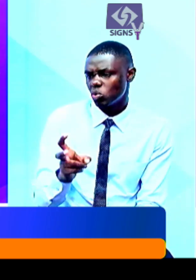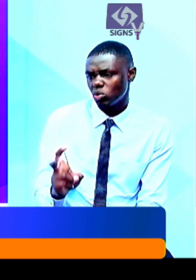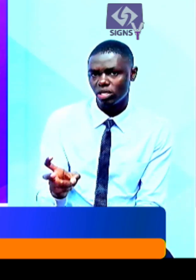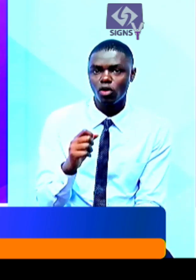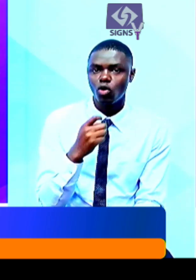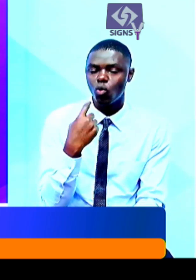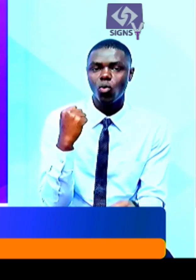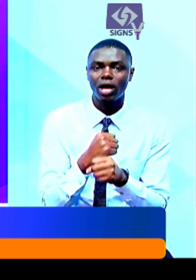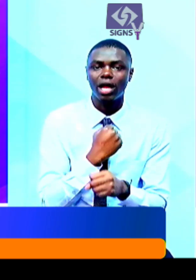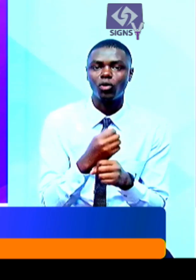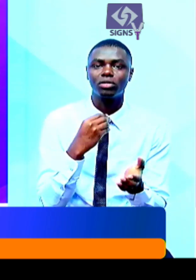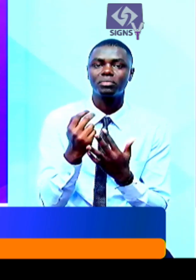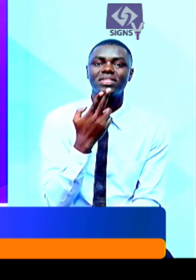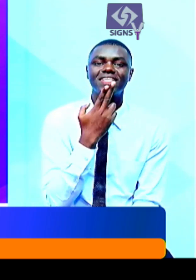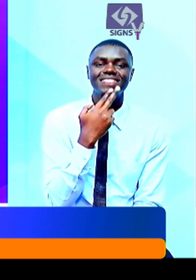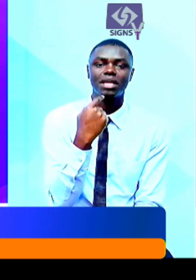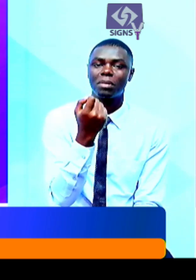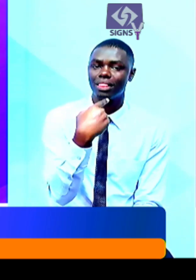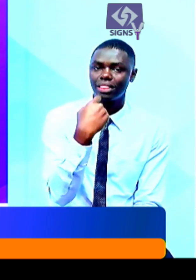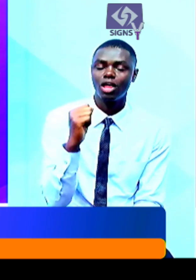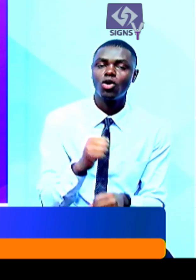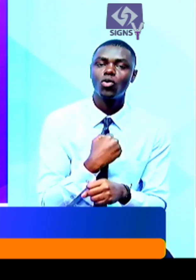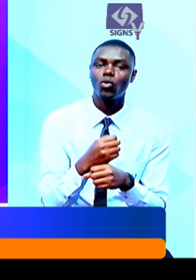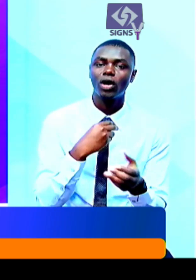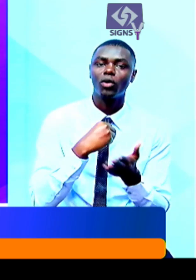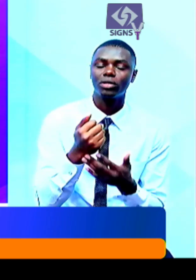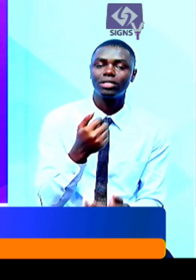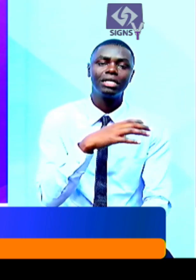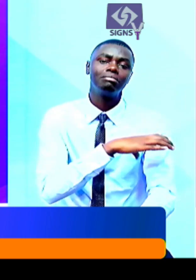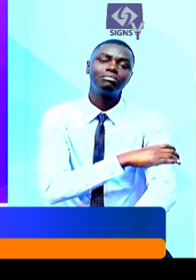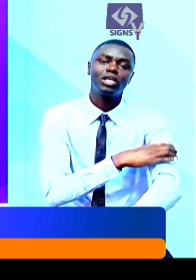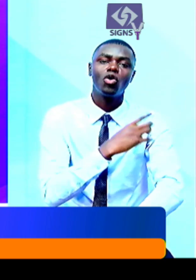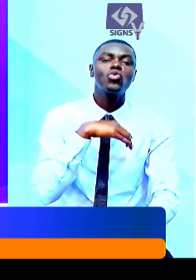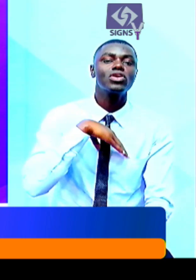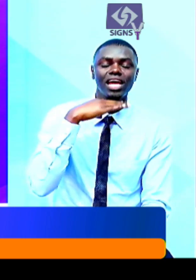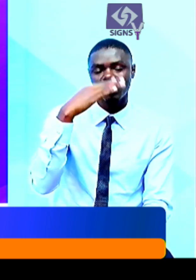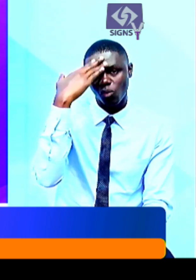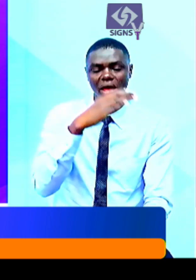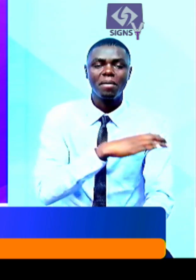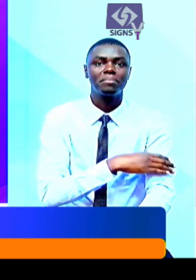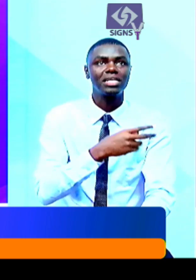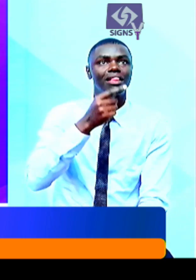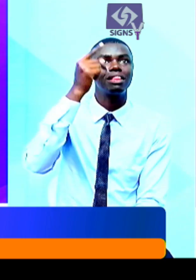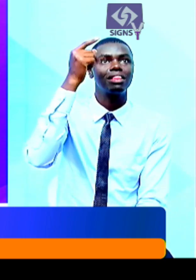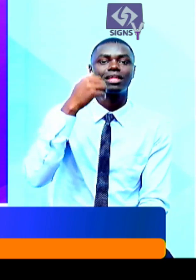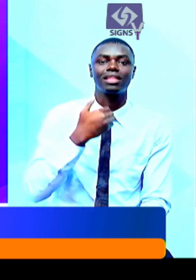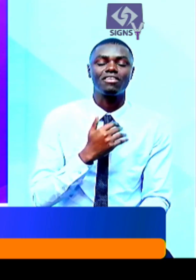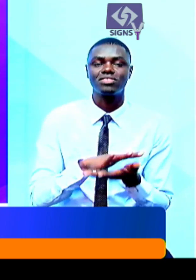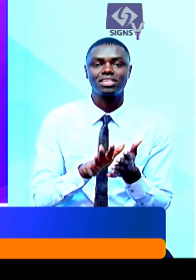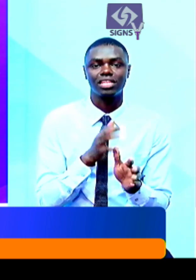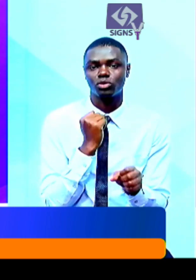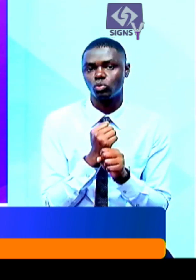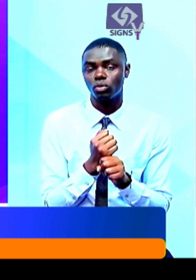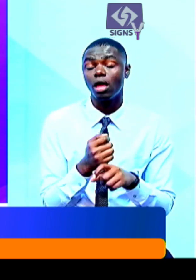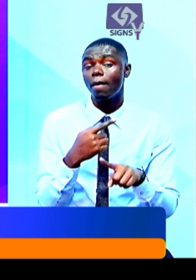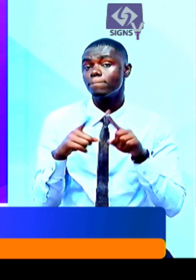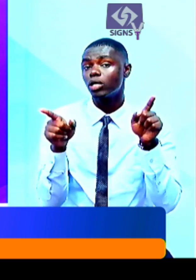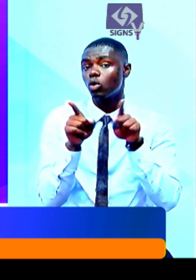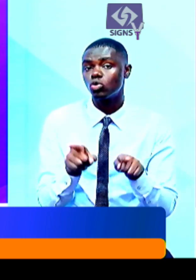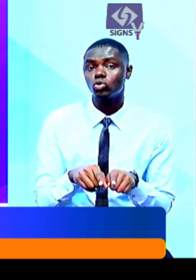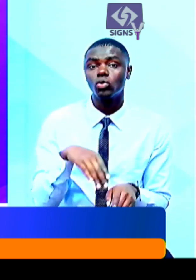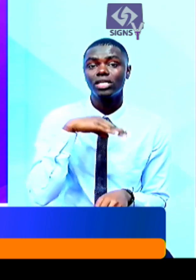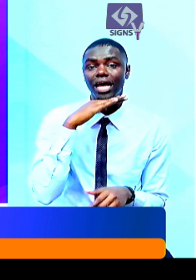cannot afford diabetes, who cannot afford blood pressure, who dies just because their pressure went up and there's nothing they can do. But also